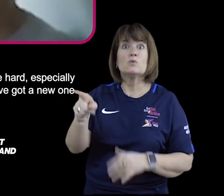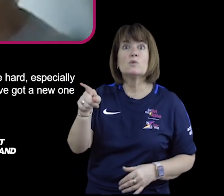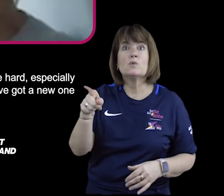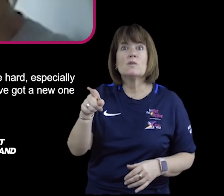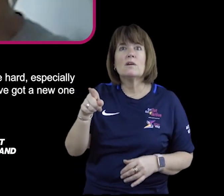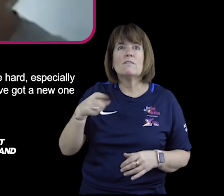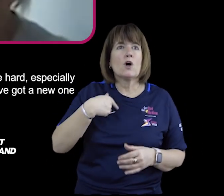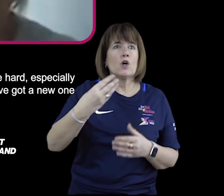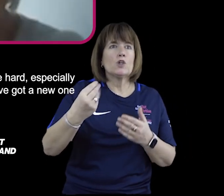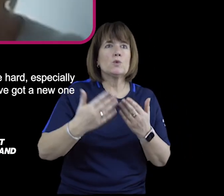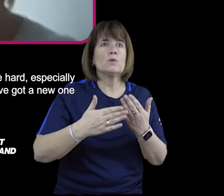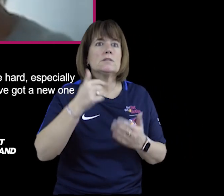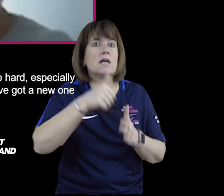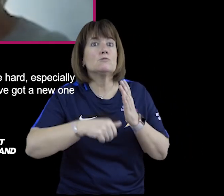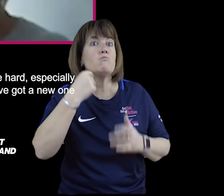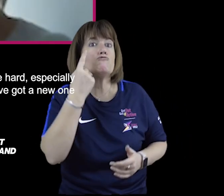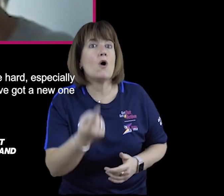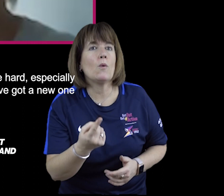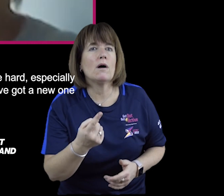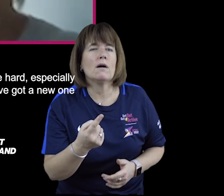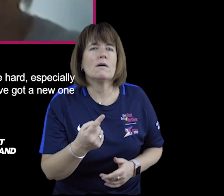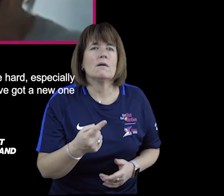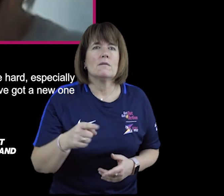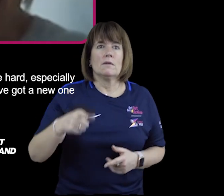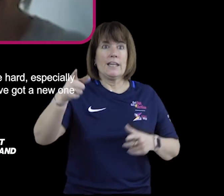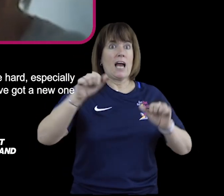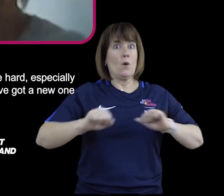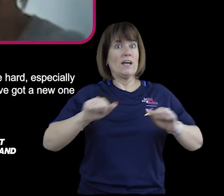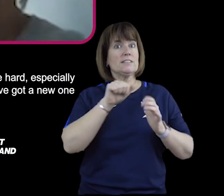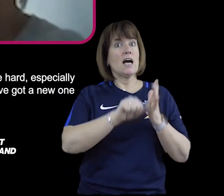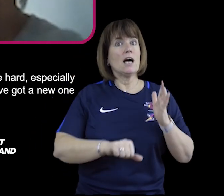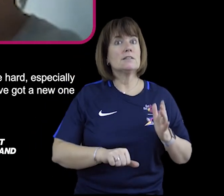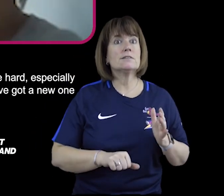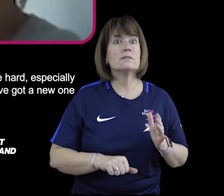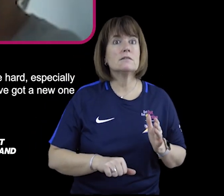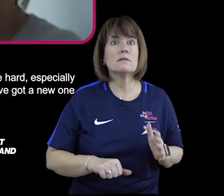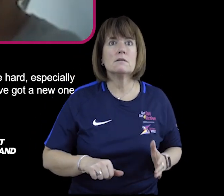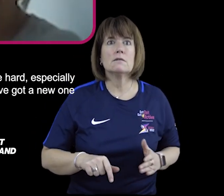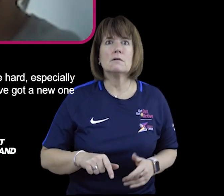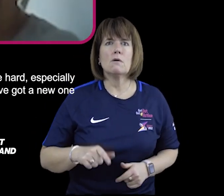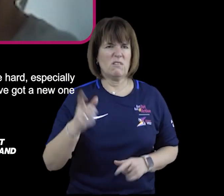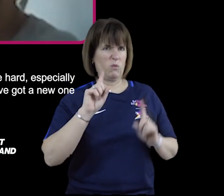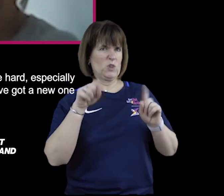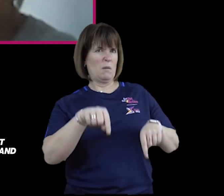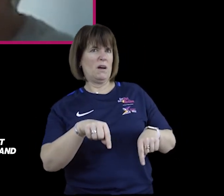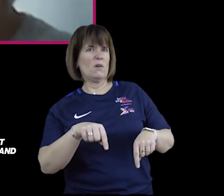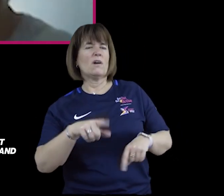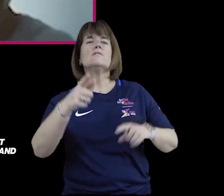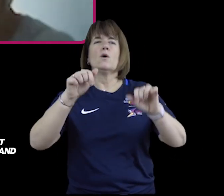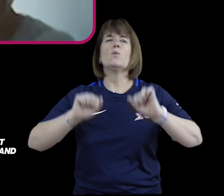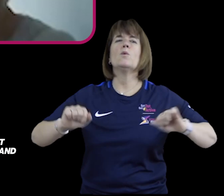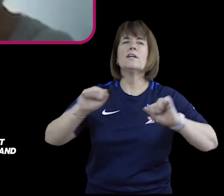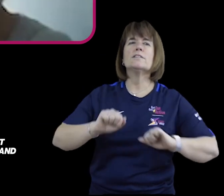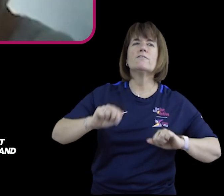one starting tomorrow, and he can't wait to start. And he's like, what's it all about? Well, wait